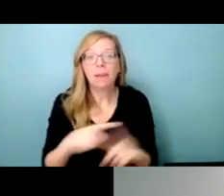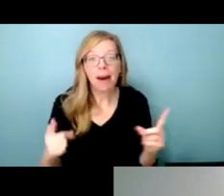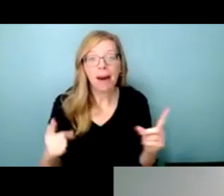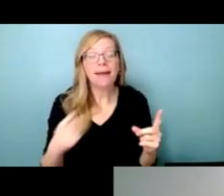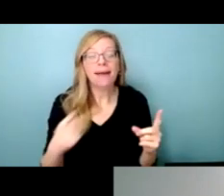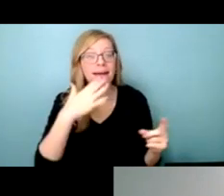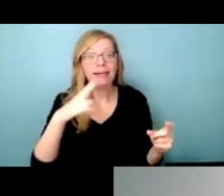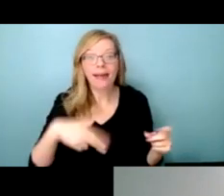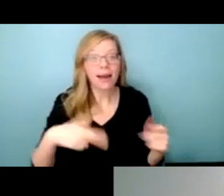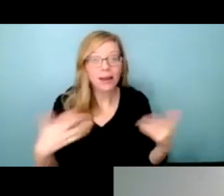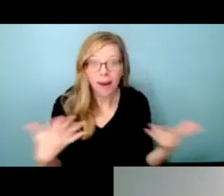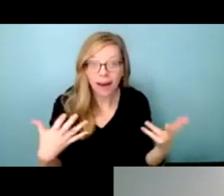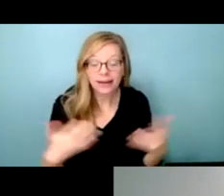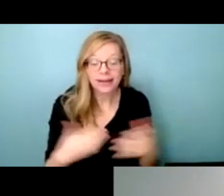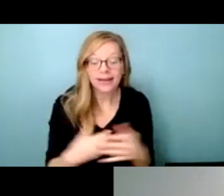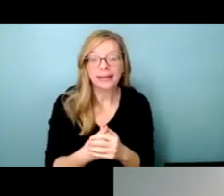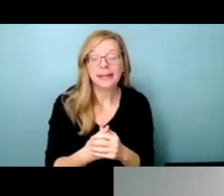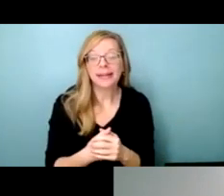think, with all of this is,